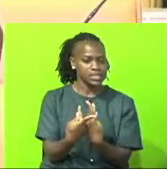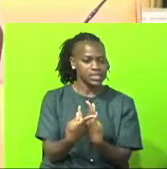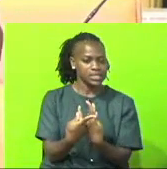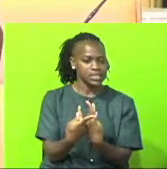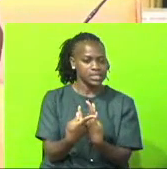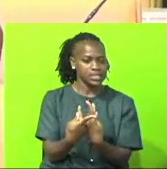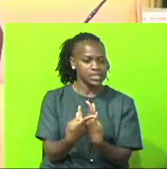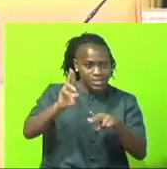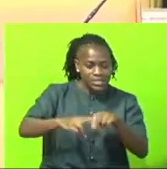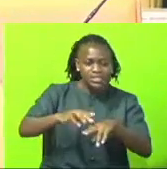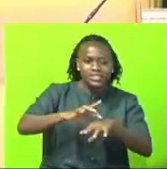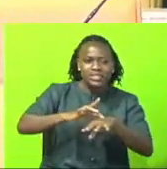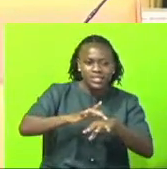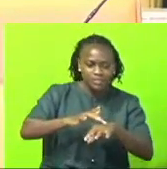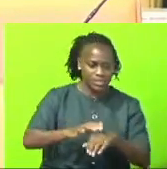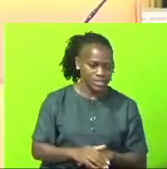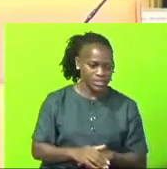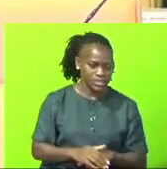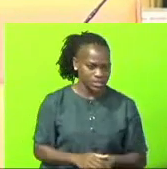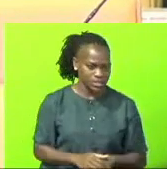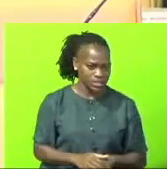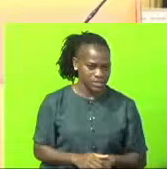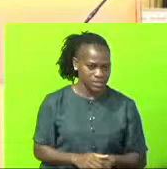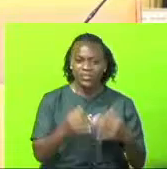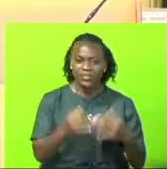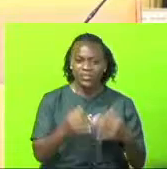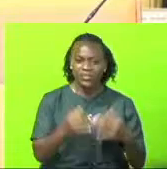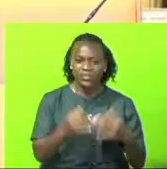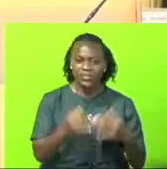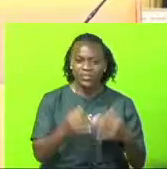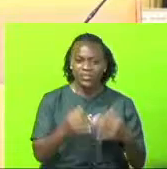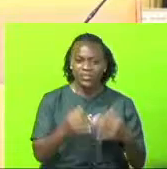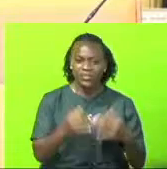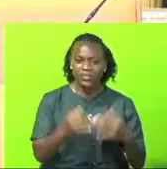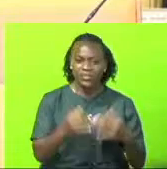that these members have joined